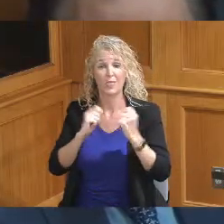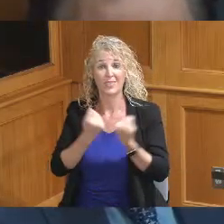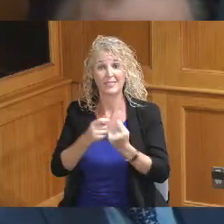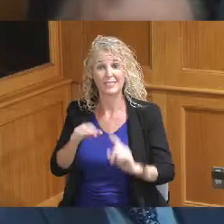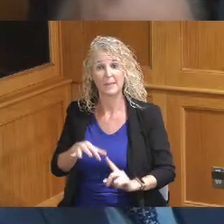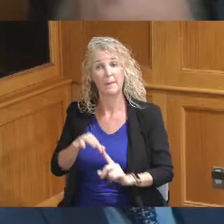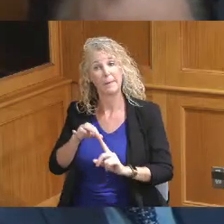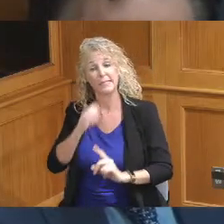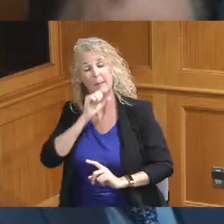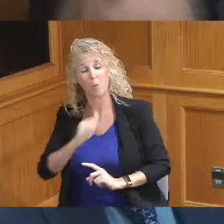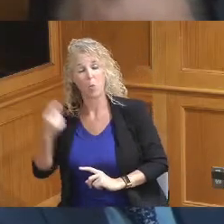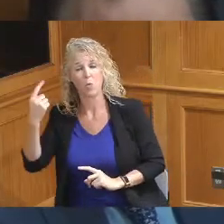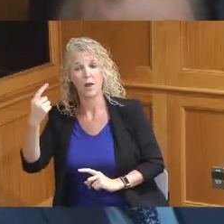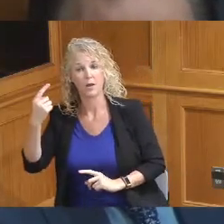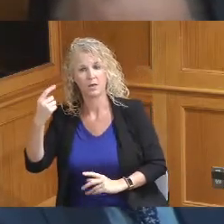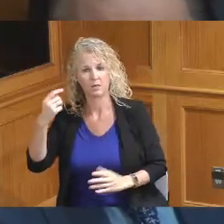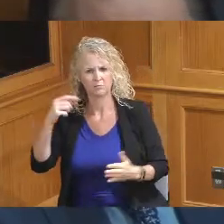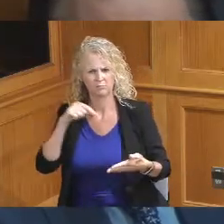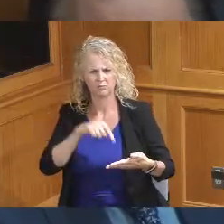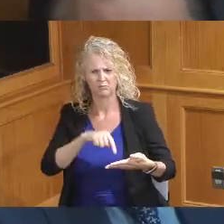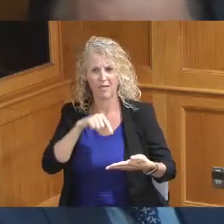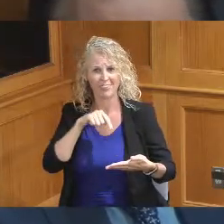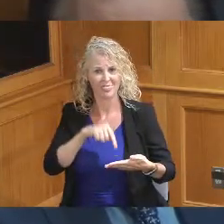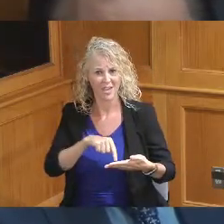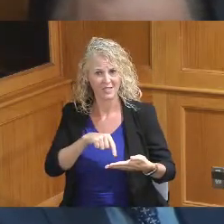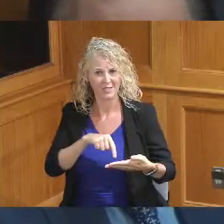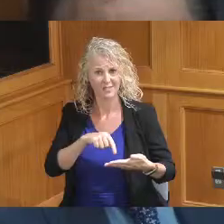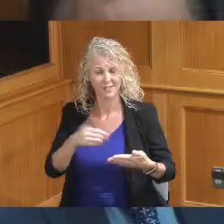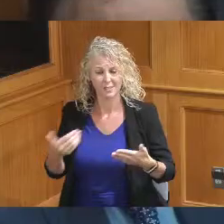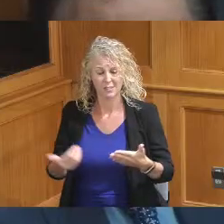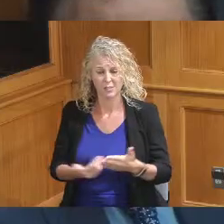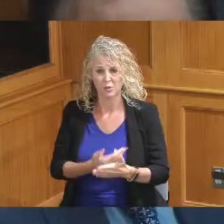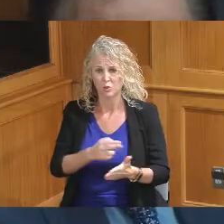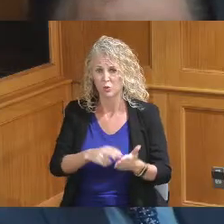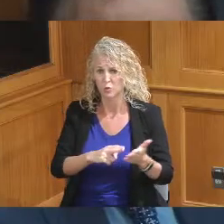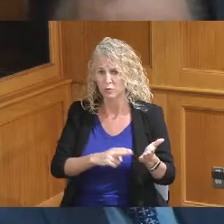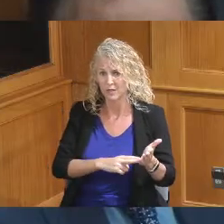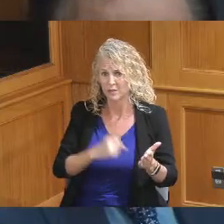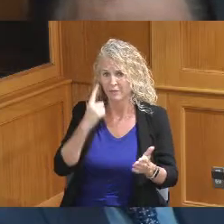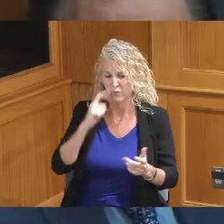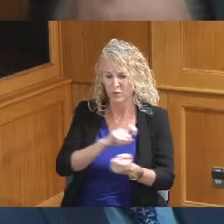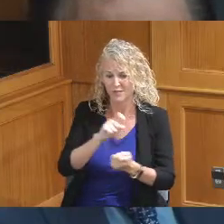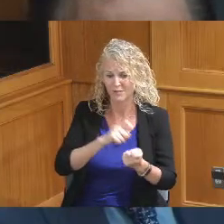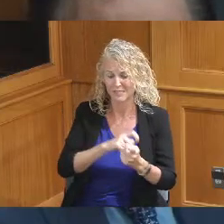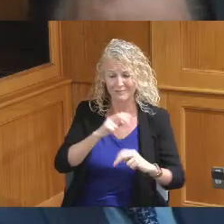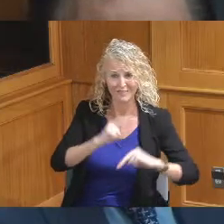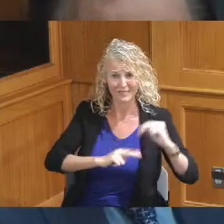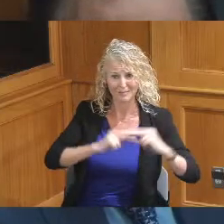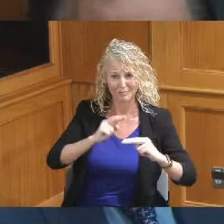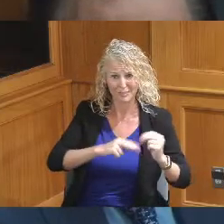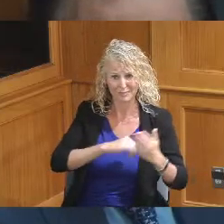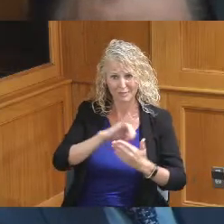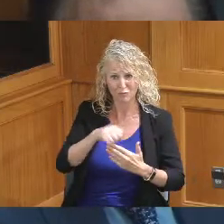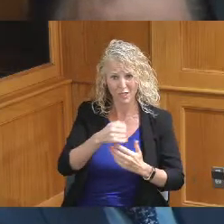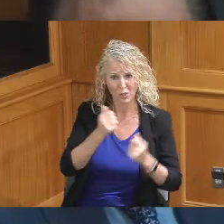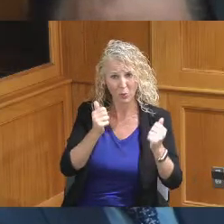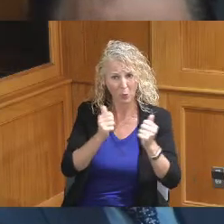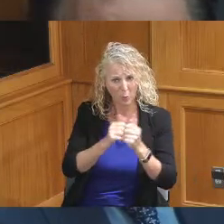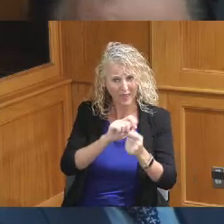except this old contract. But now we're going into a new contract that says April